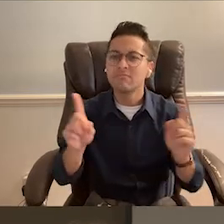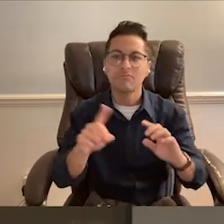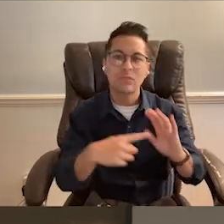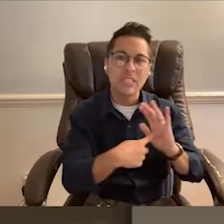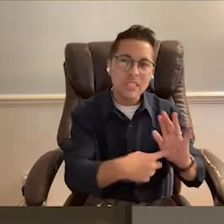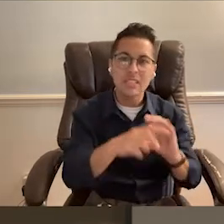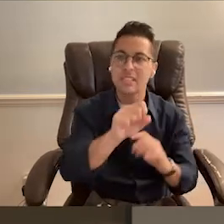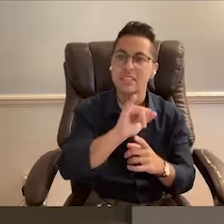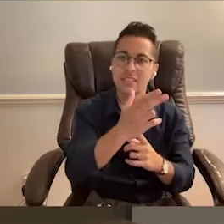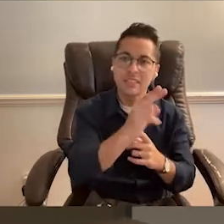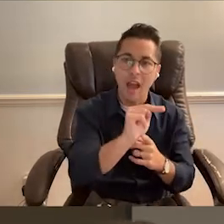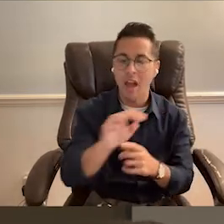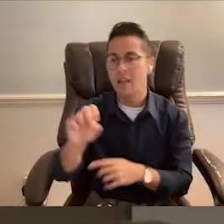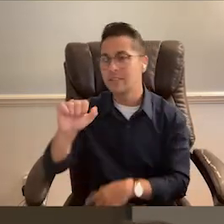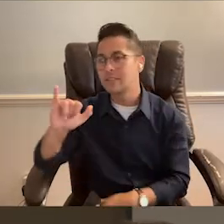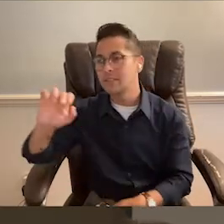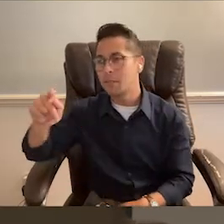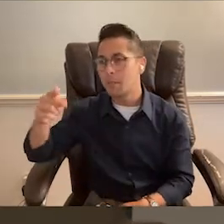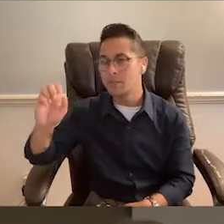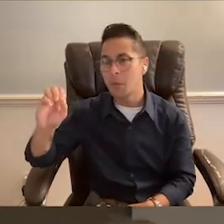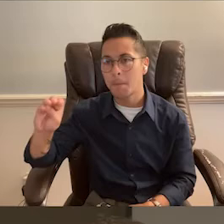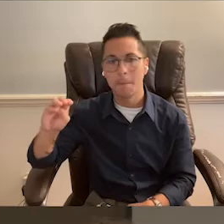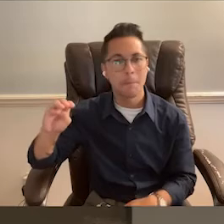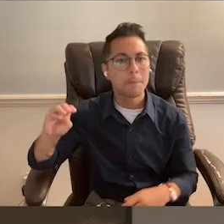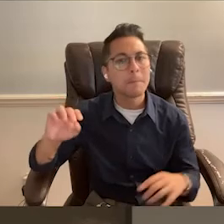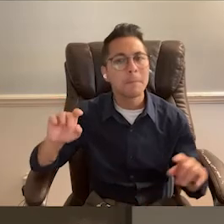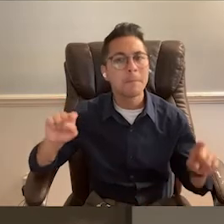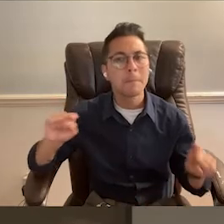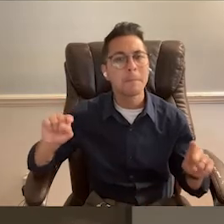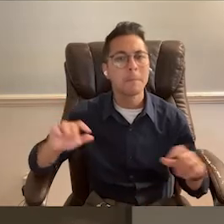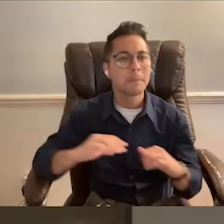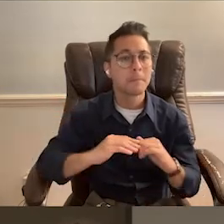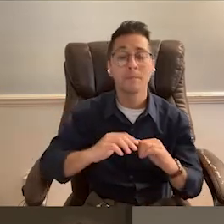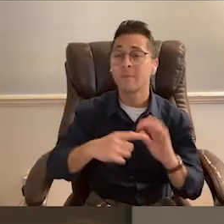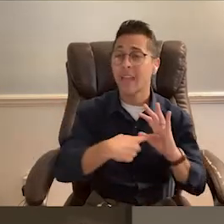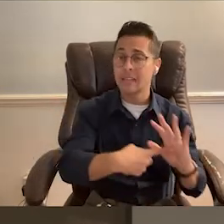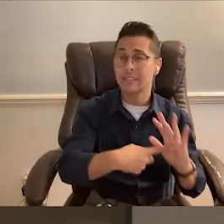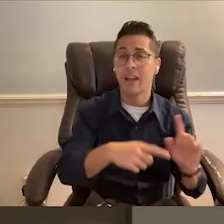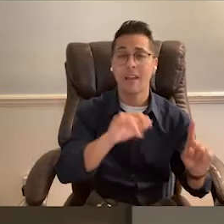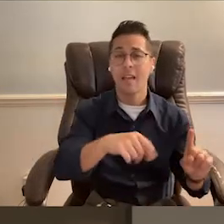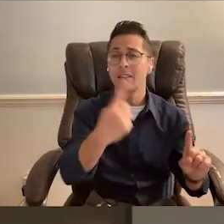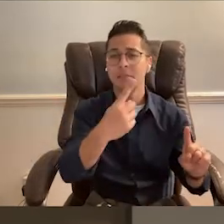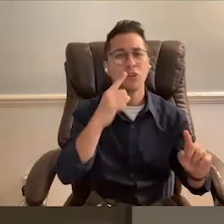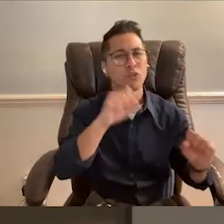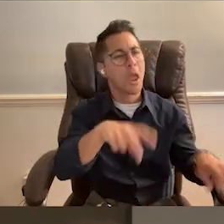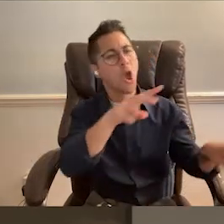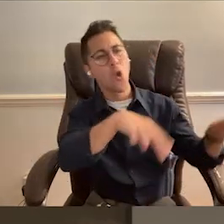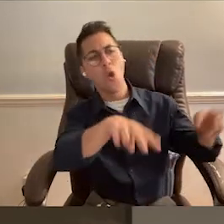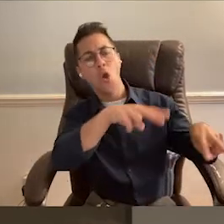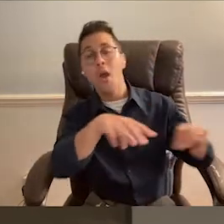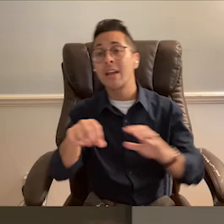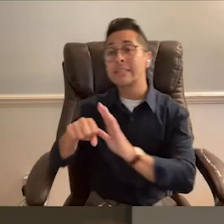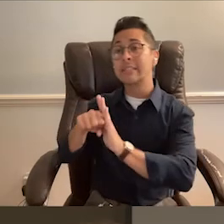What is a sign and what is a symptom? Right, so what's the difference between a sign and a symptom? But that